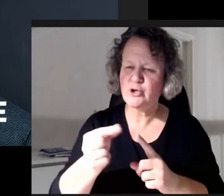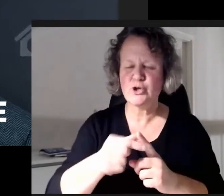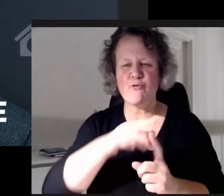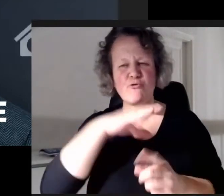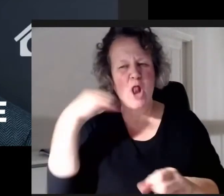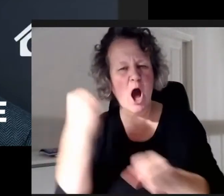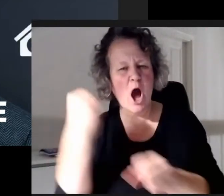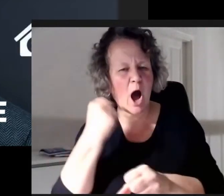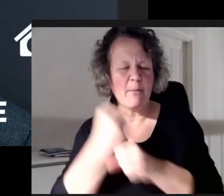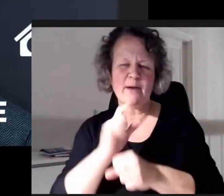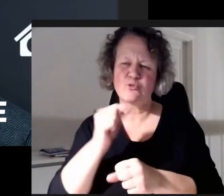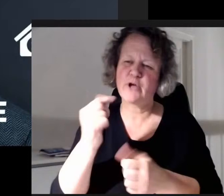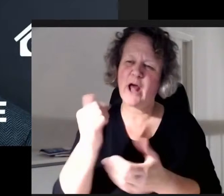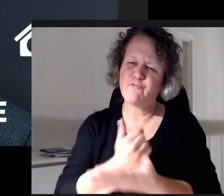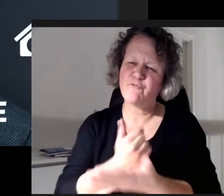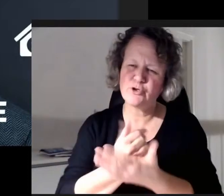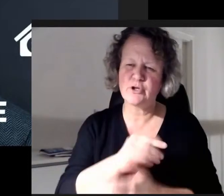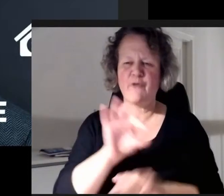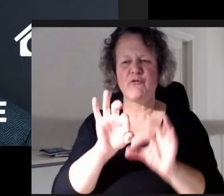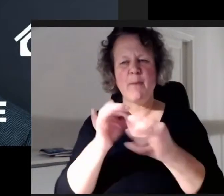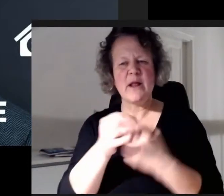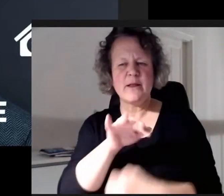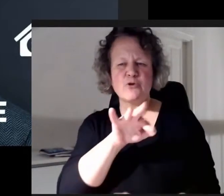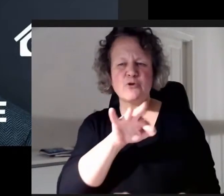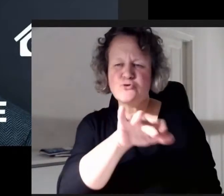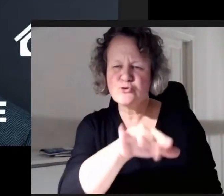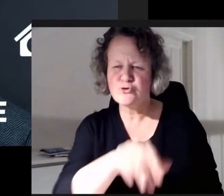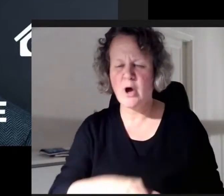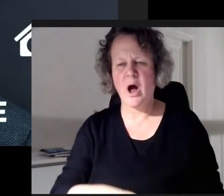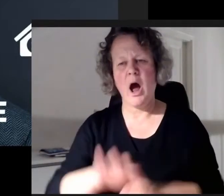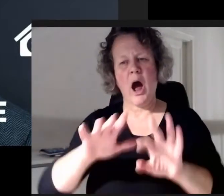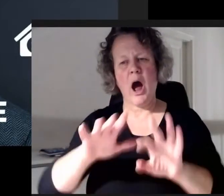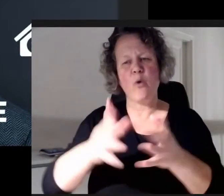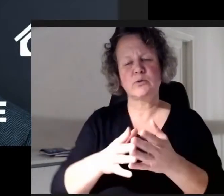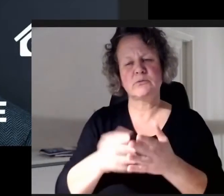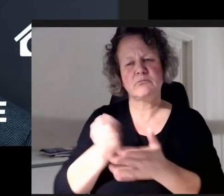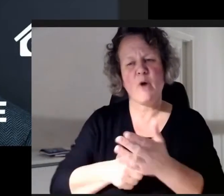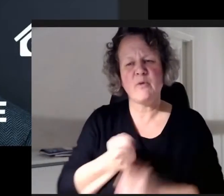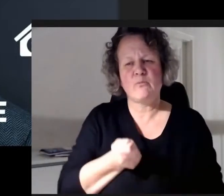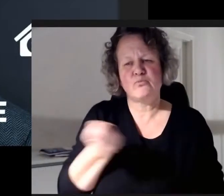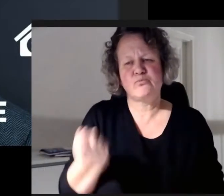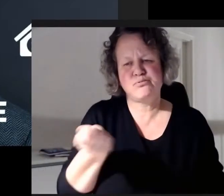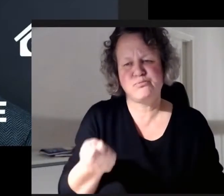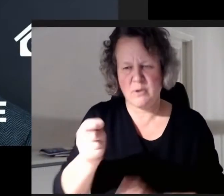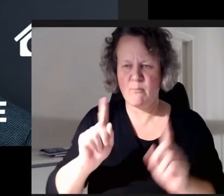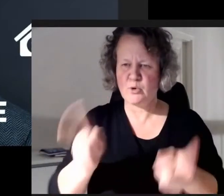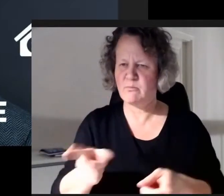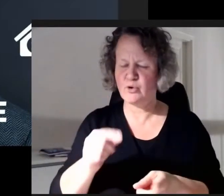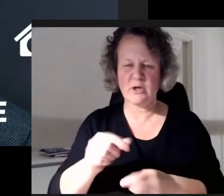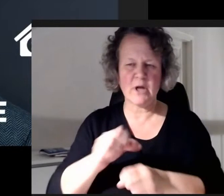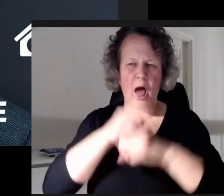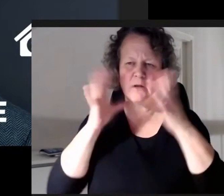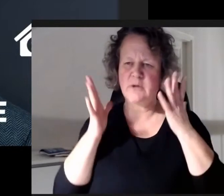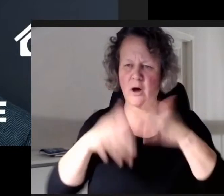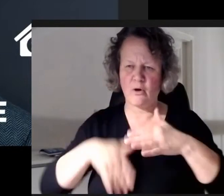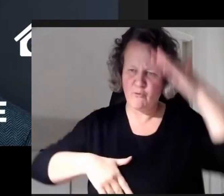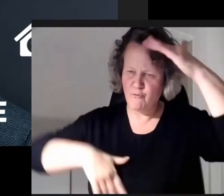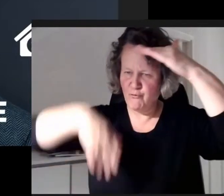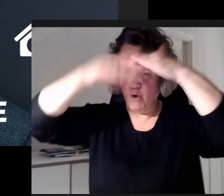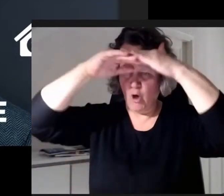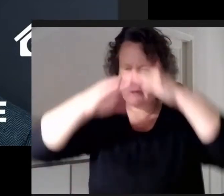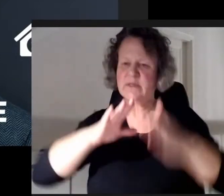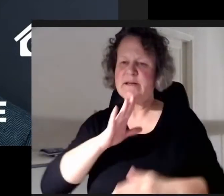comedy, he's working a lot because he needs to earn money, he has a family, he has a house which he has to pay. So he's